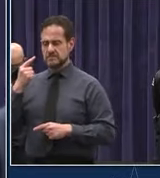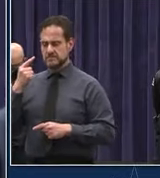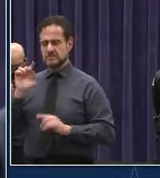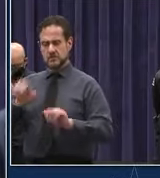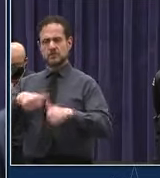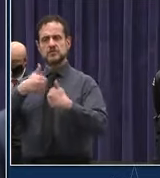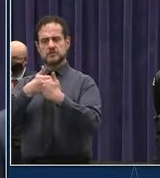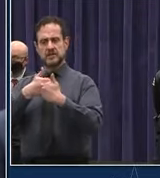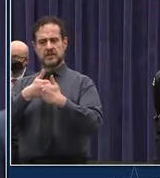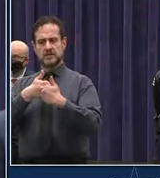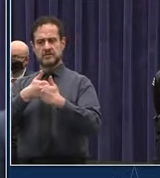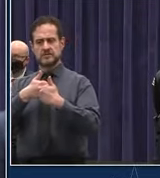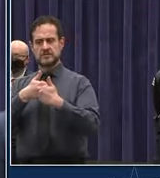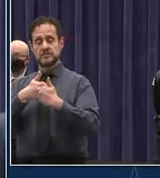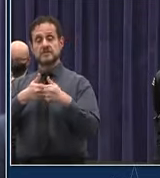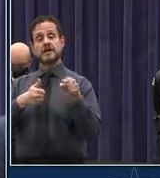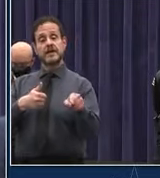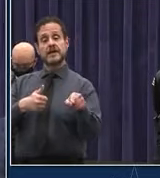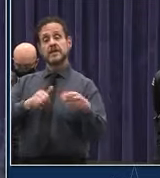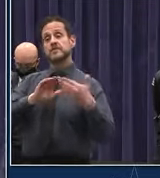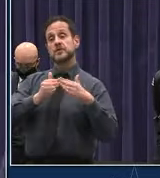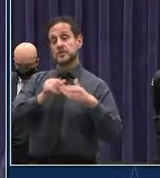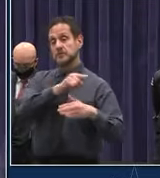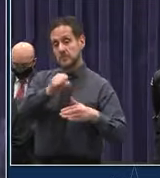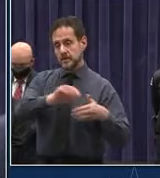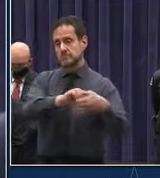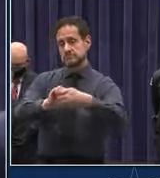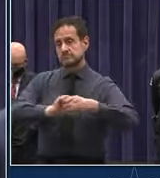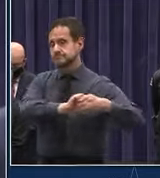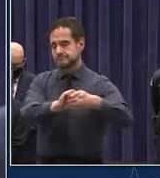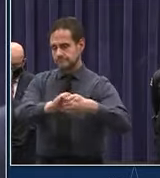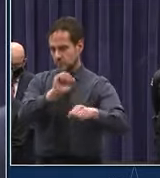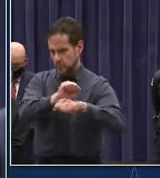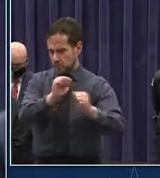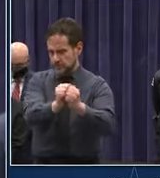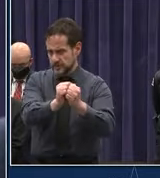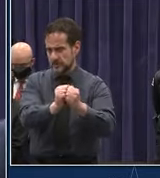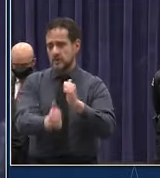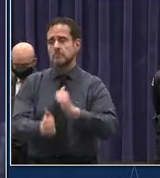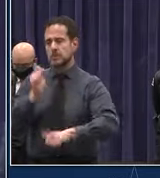together to ensure that all of our communities are safe. I would just add,